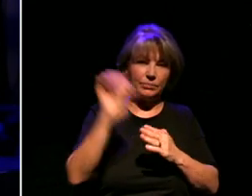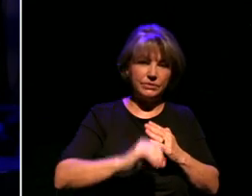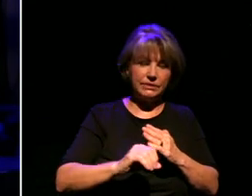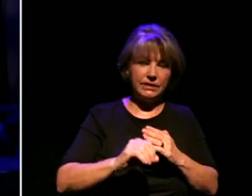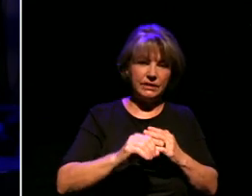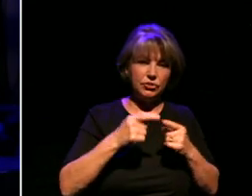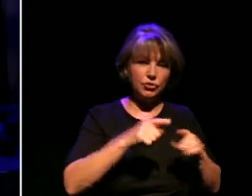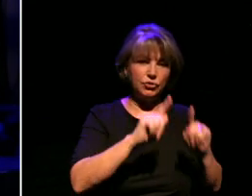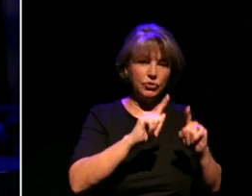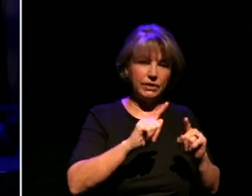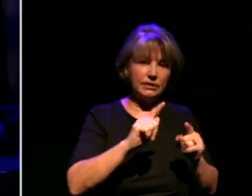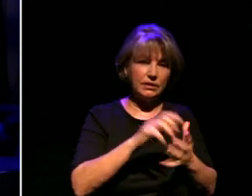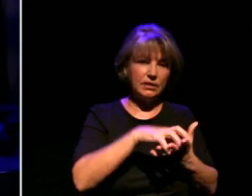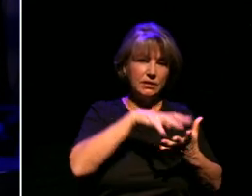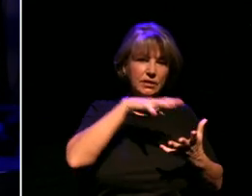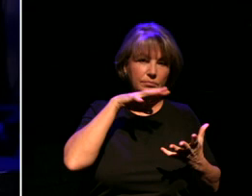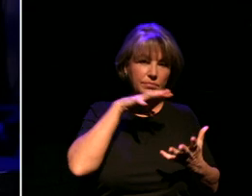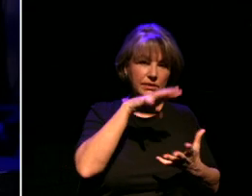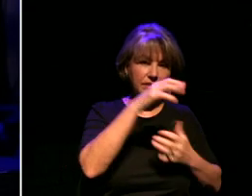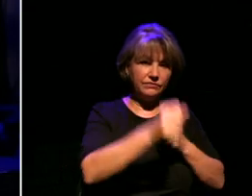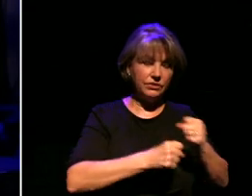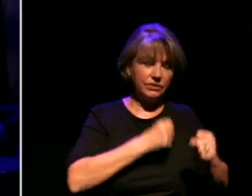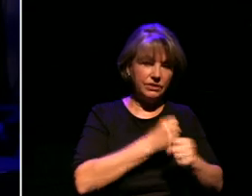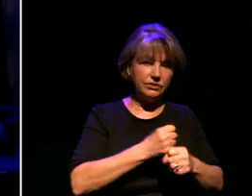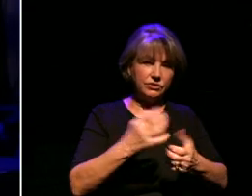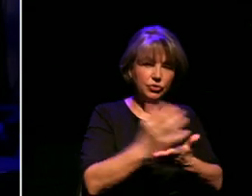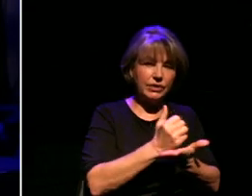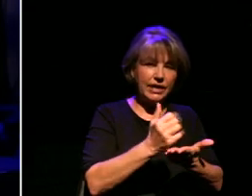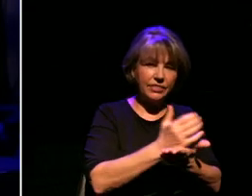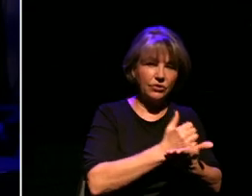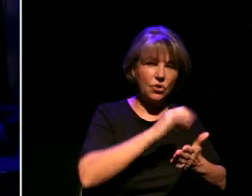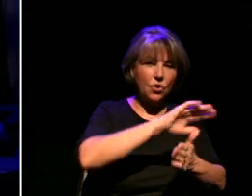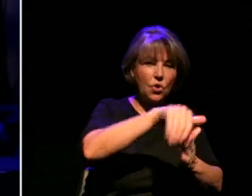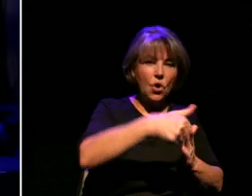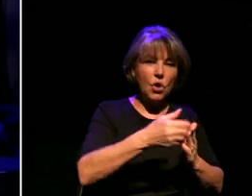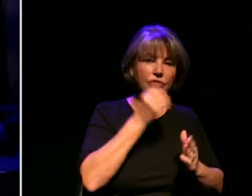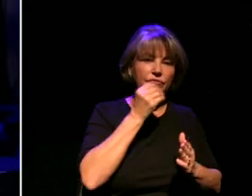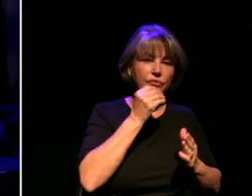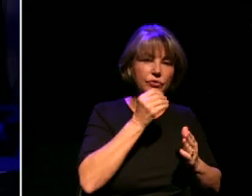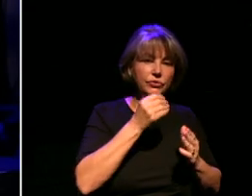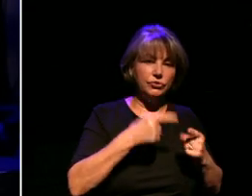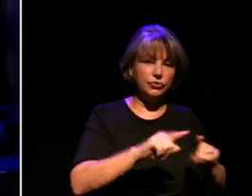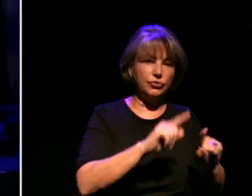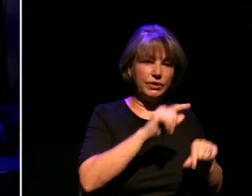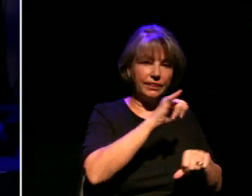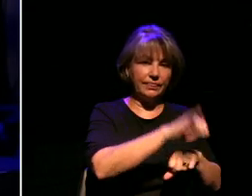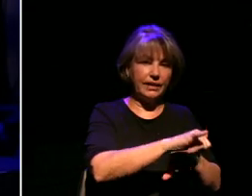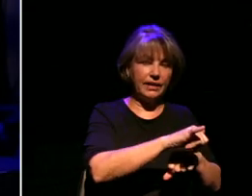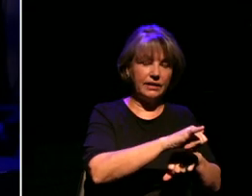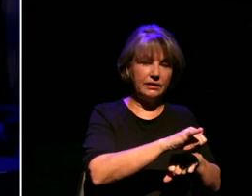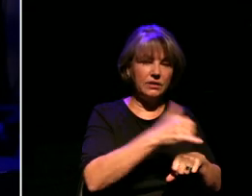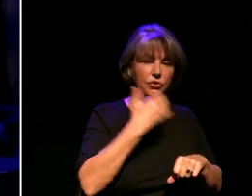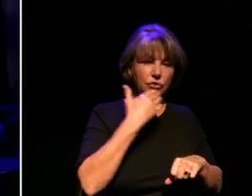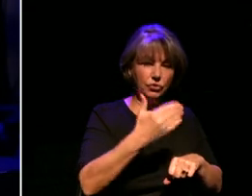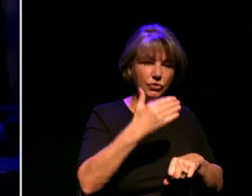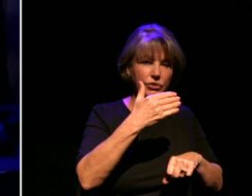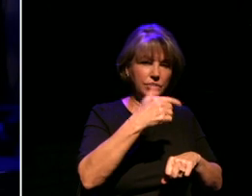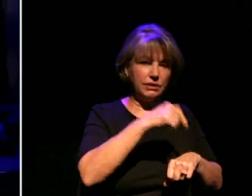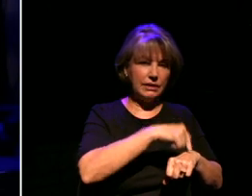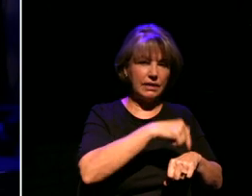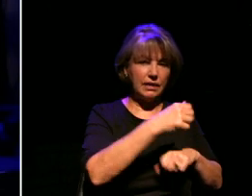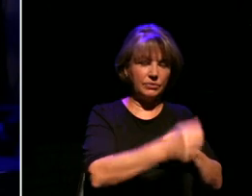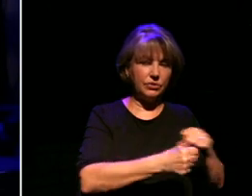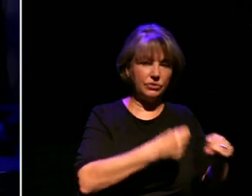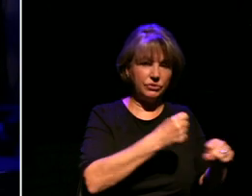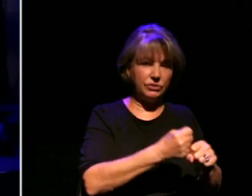7 plentiful years. And let them gather all the food of those good years that are coming and store up grain under